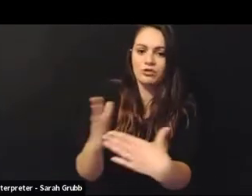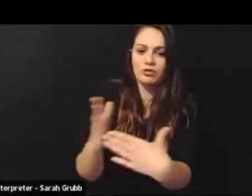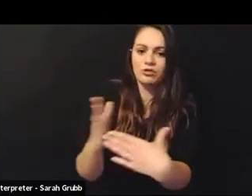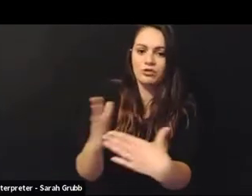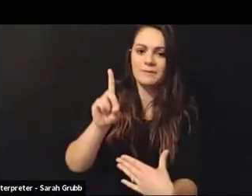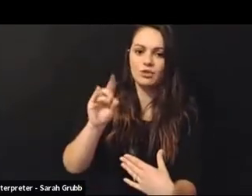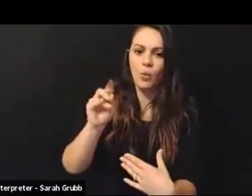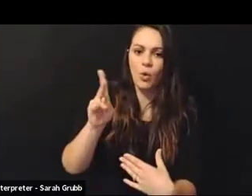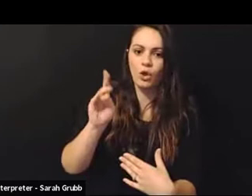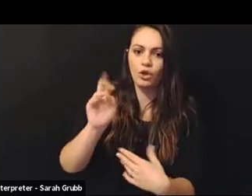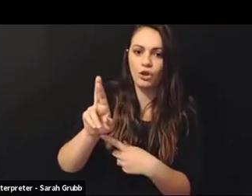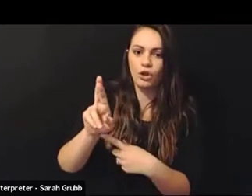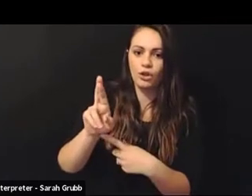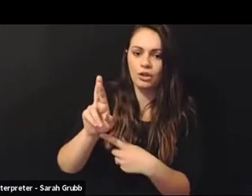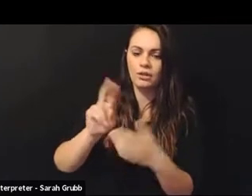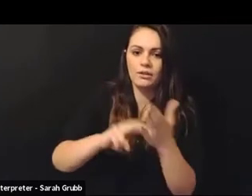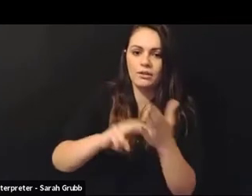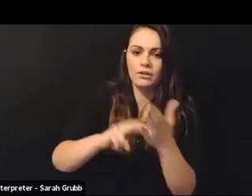differently.